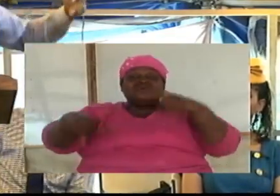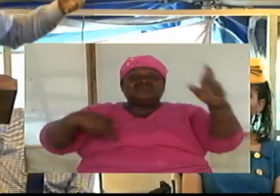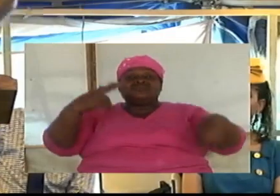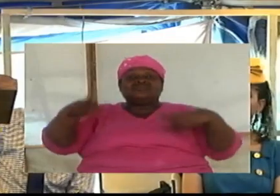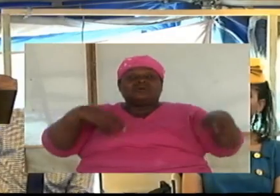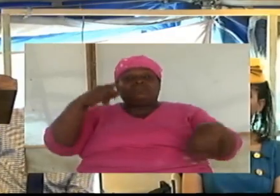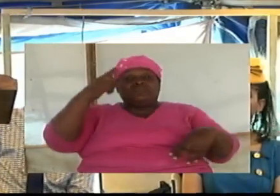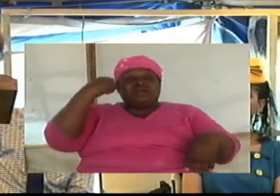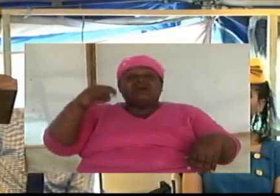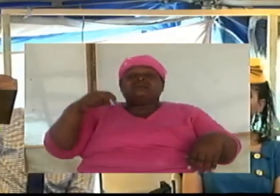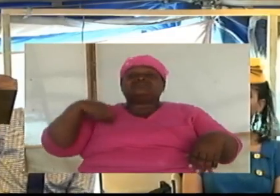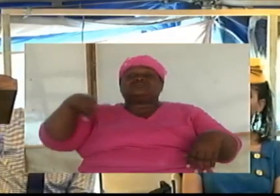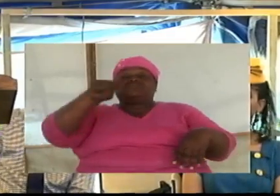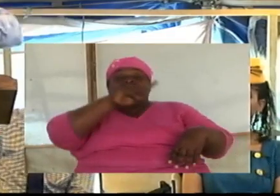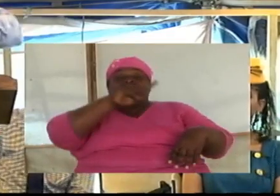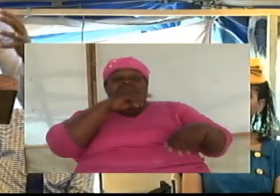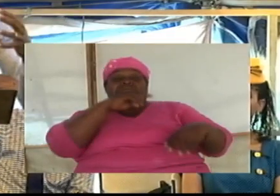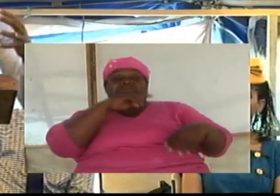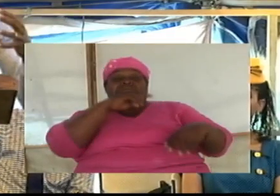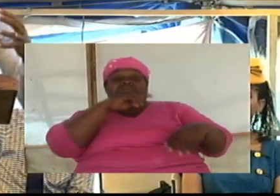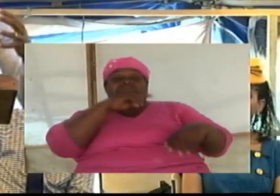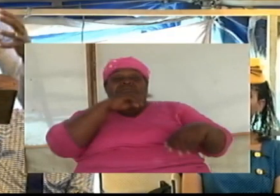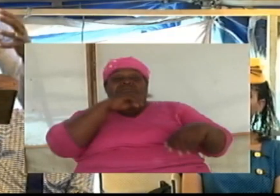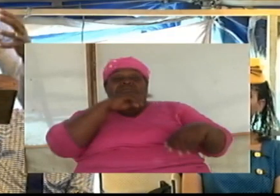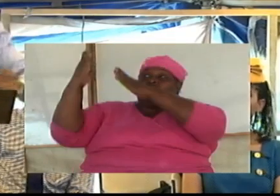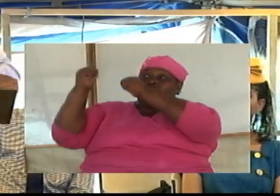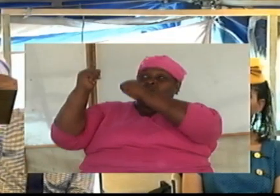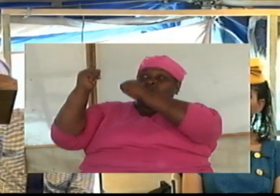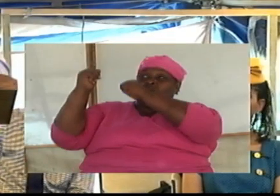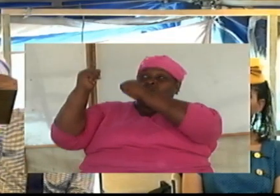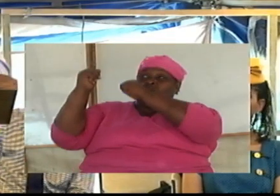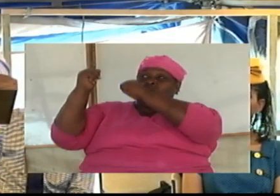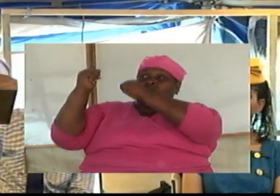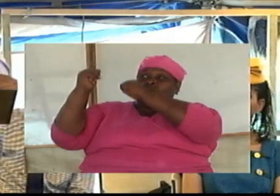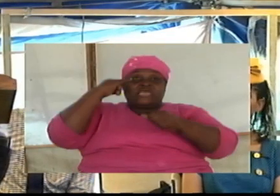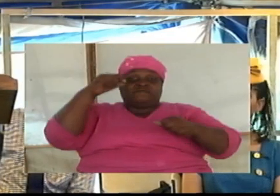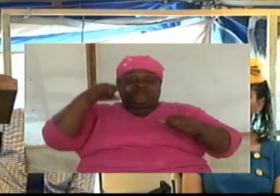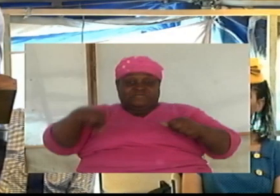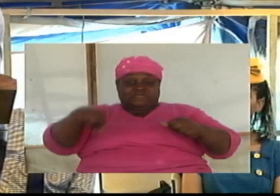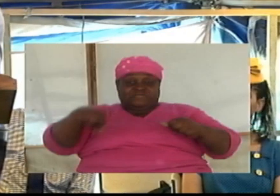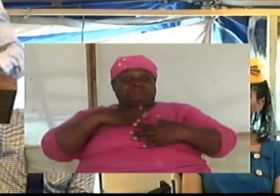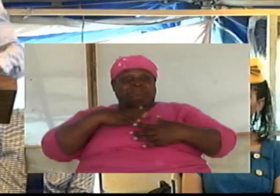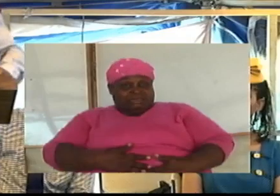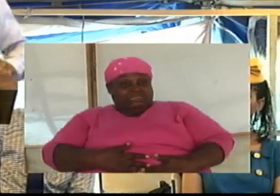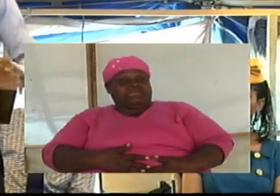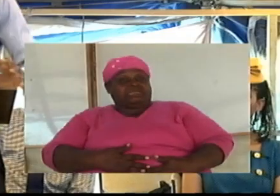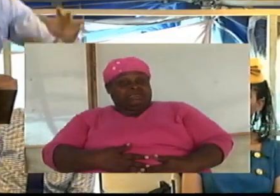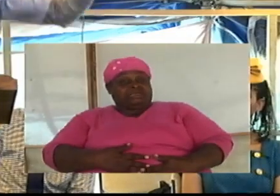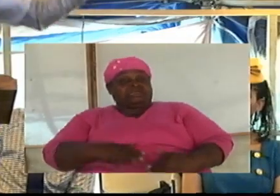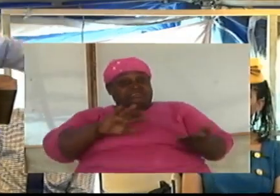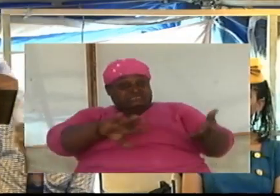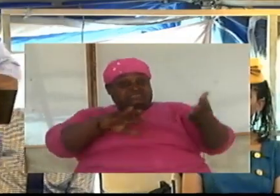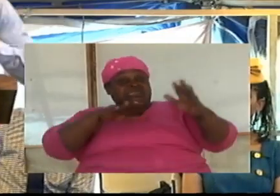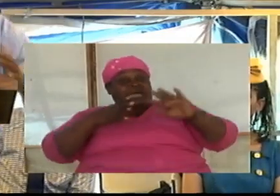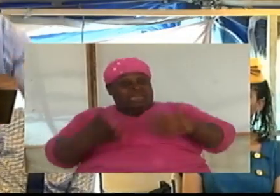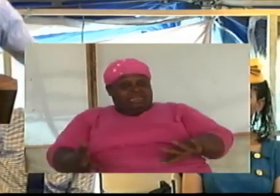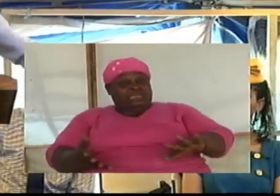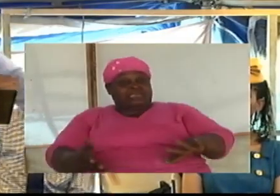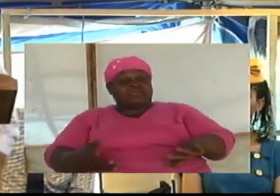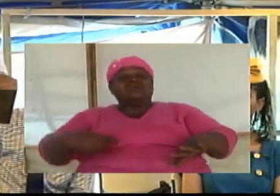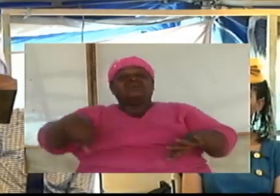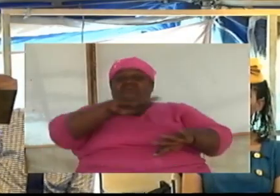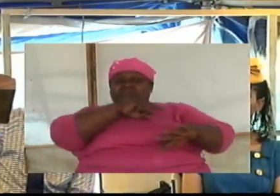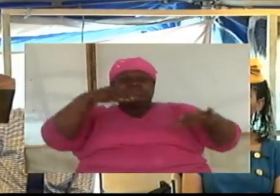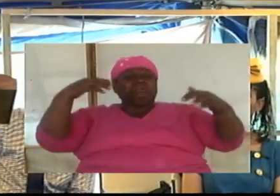this earthly house be dissolved, hallelujah, we have a building not made with